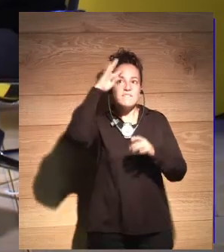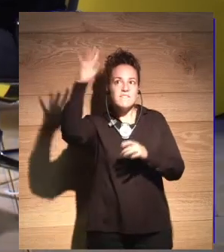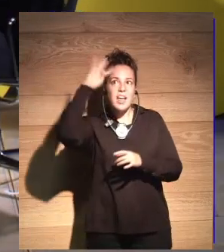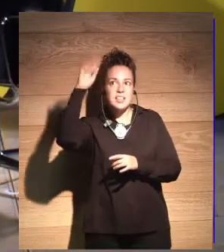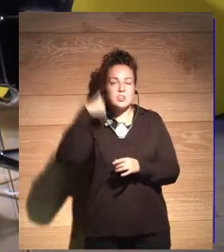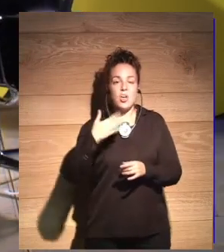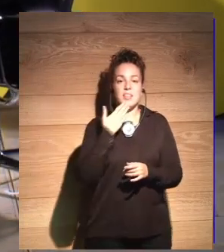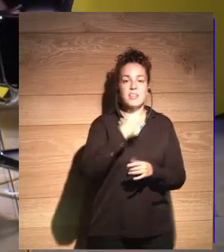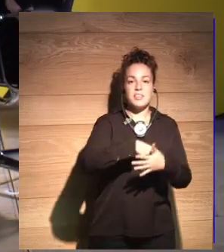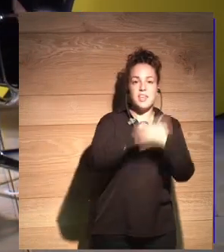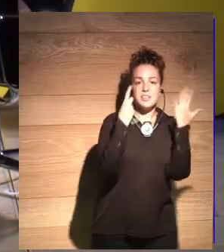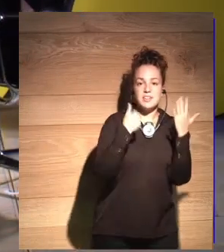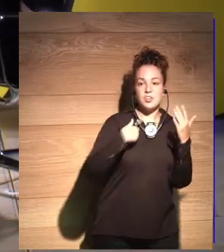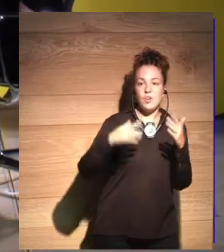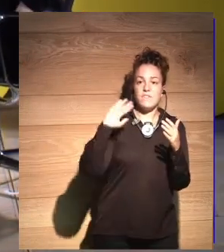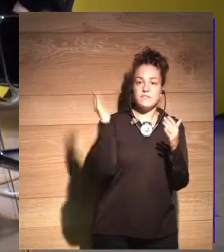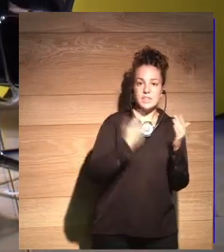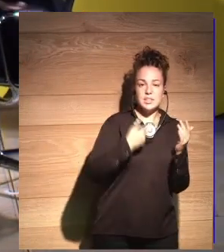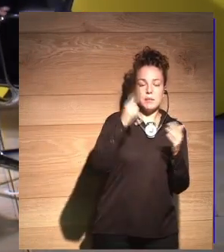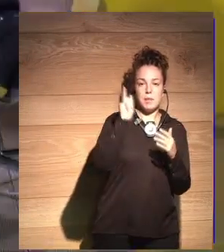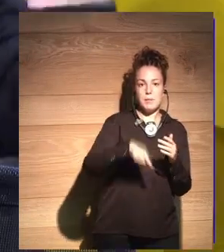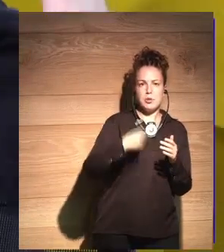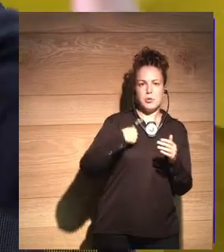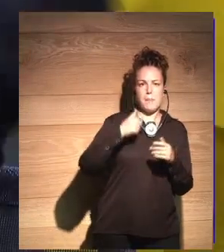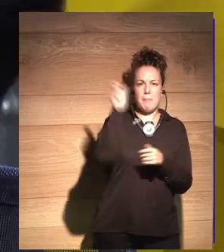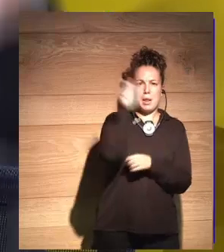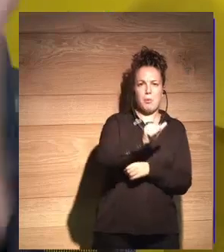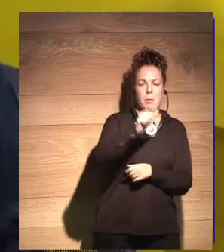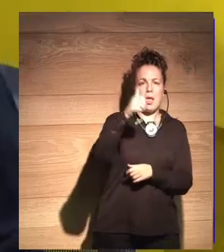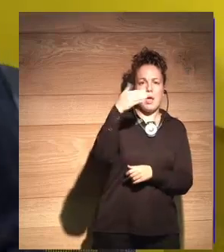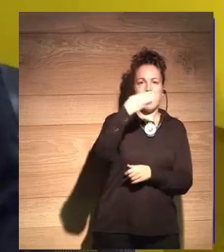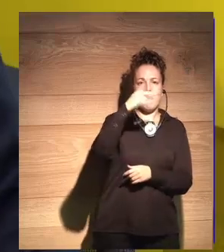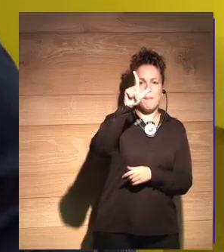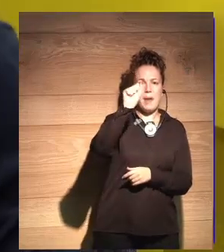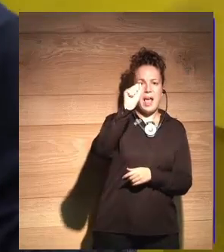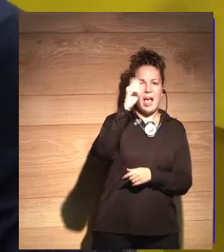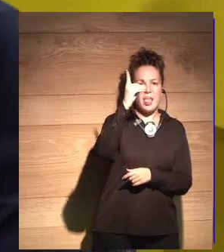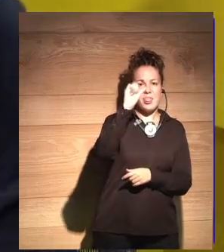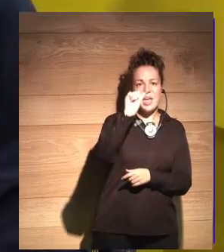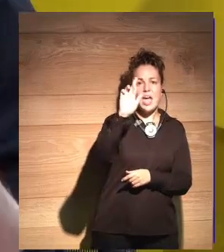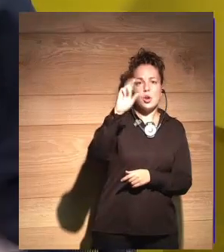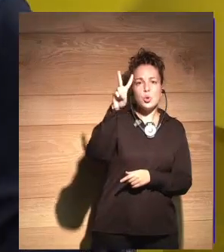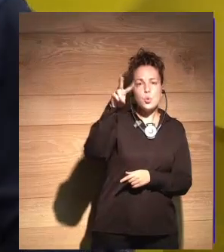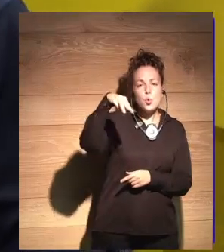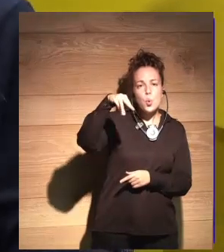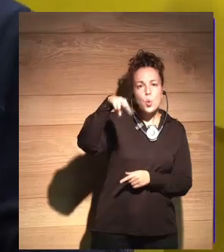you know, like, it's like, it's going to be amazing, you know, it's going to be like backlit and all wet and, you know, like, but